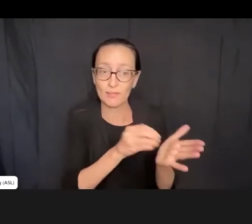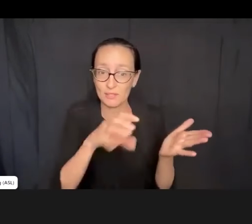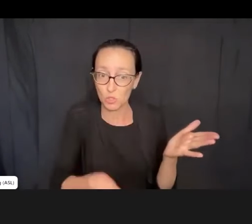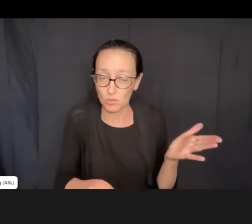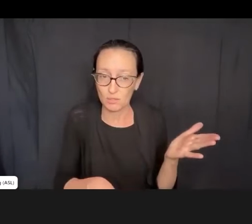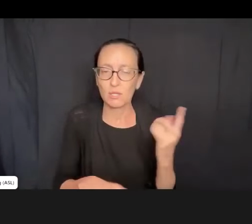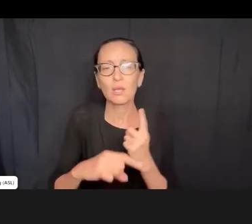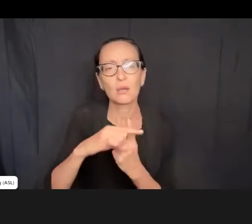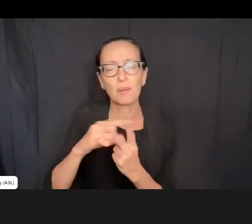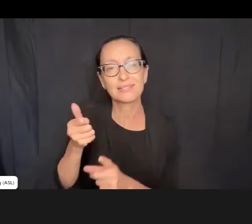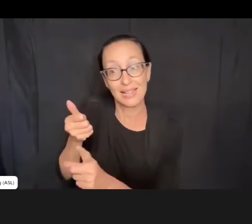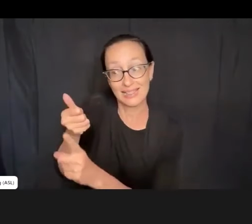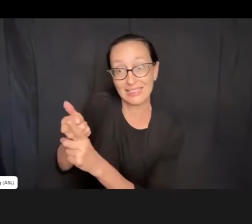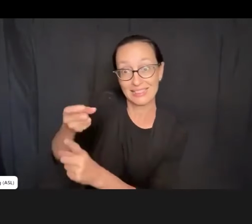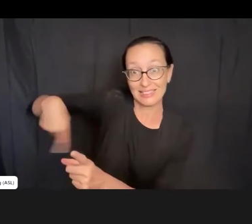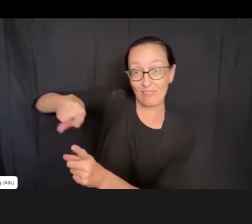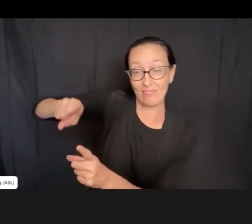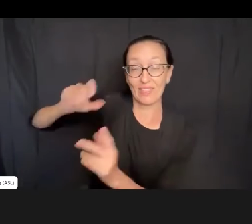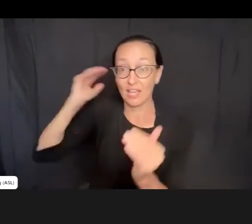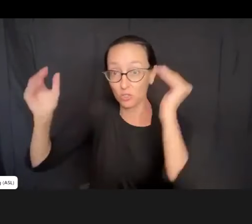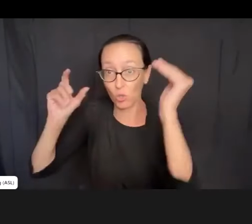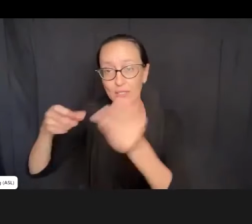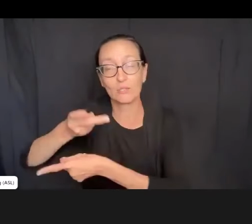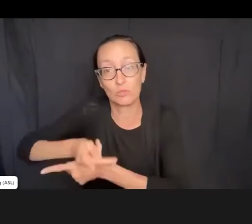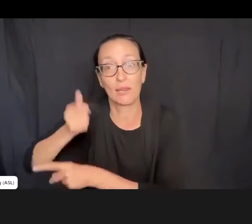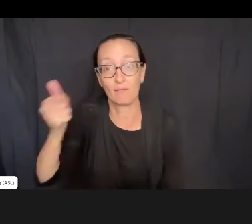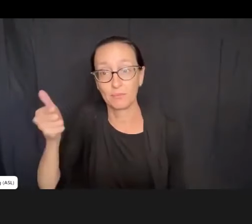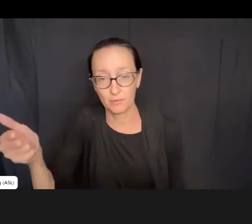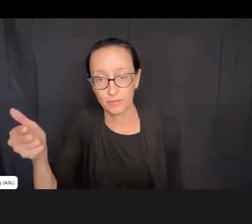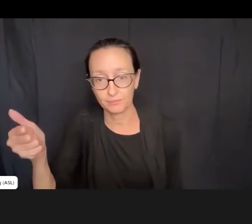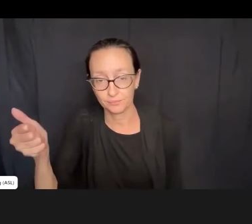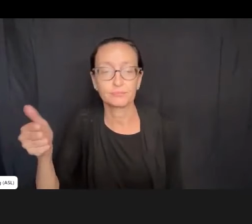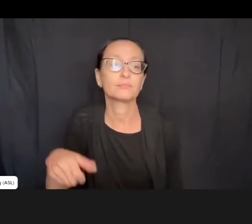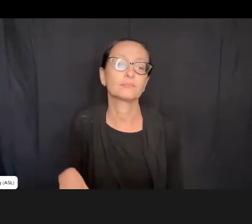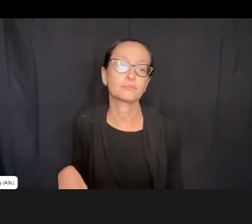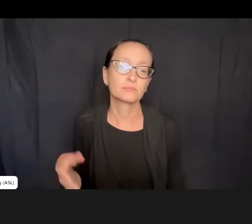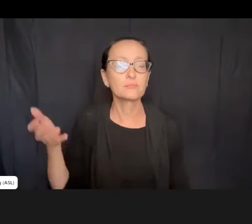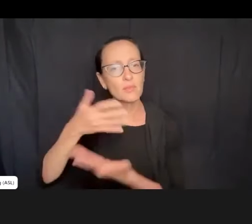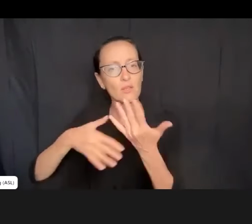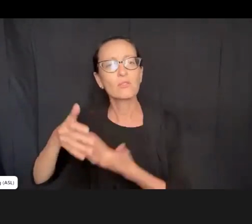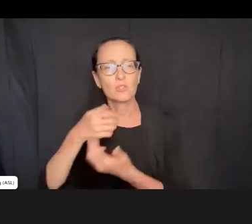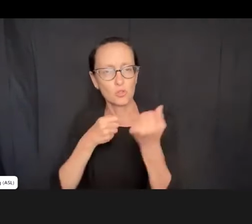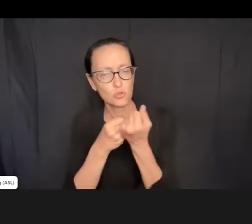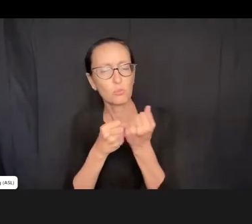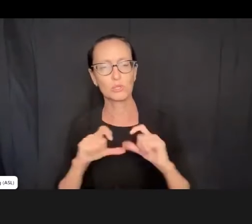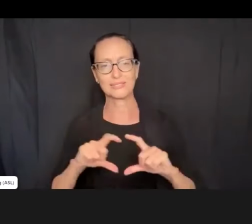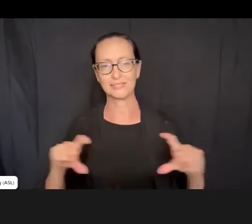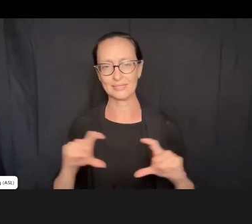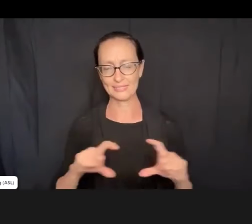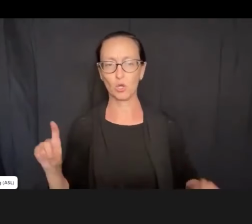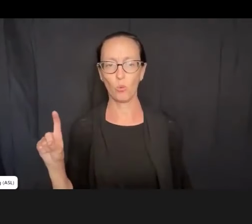of the self-care for themselves? So that those social supports of what we would really consider tier 1, we're going to be doing that in